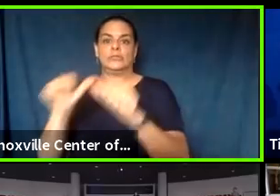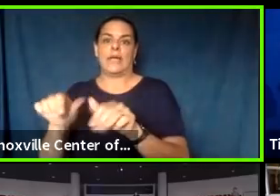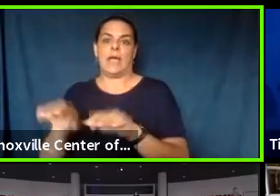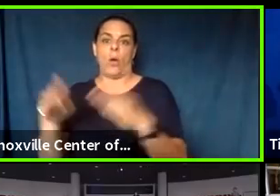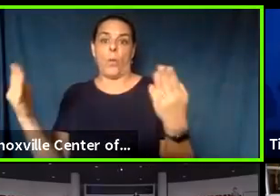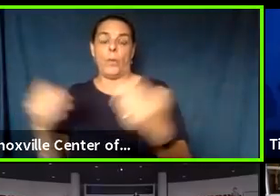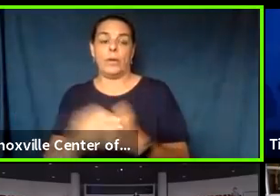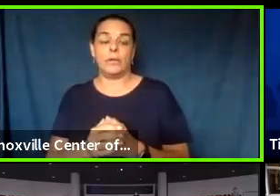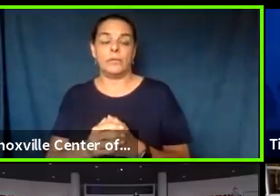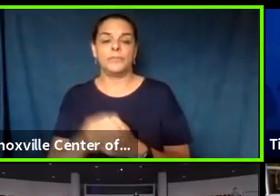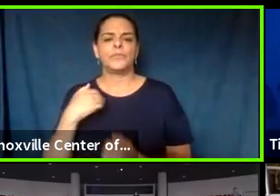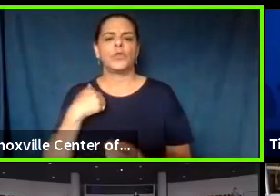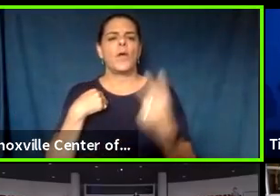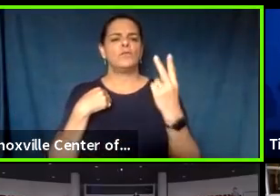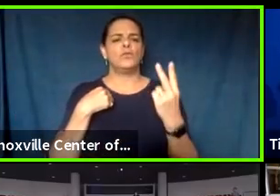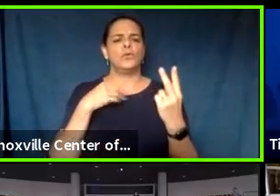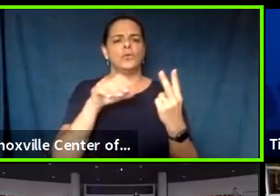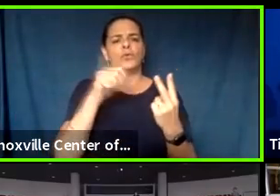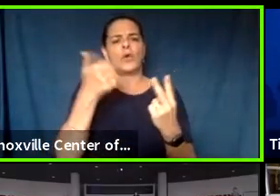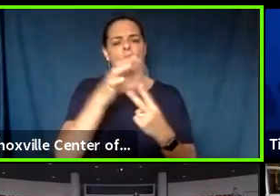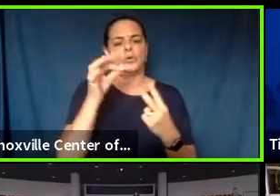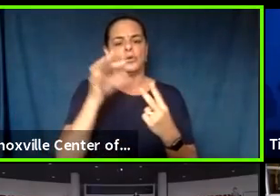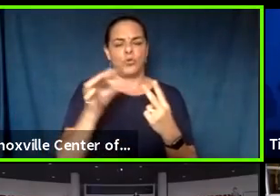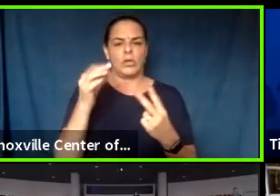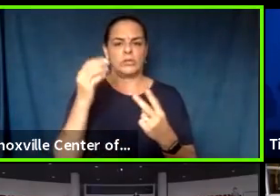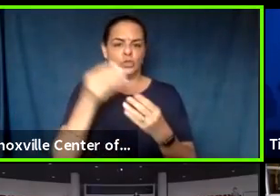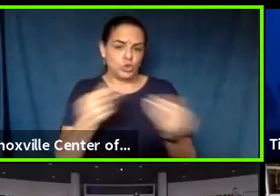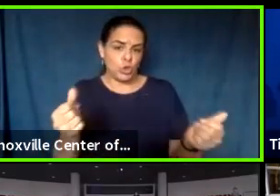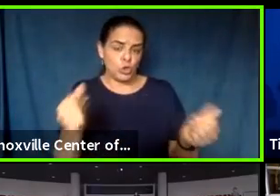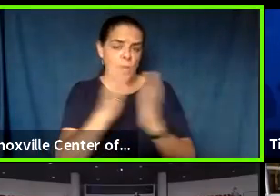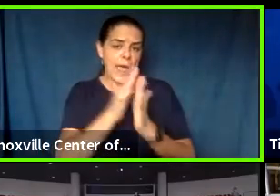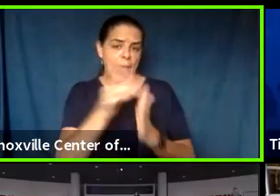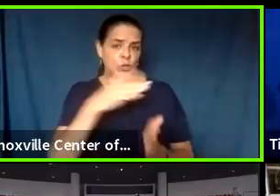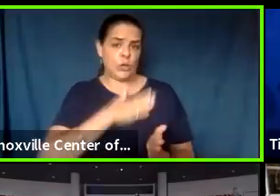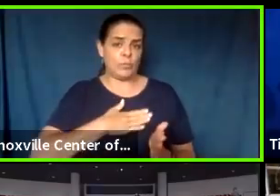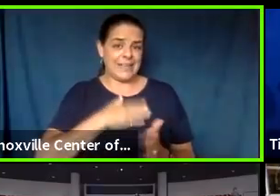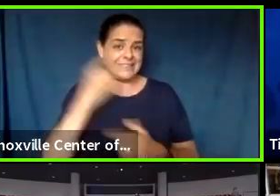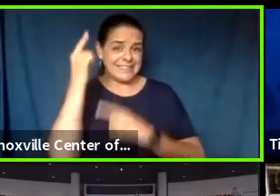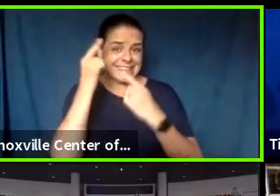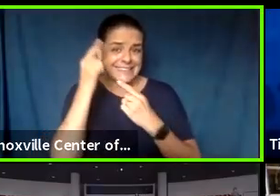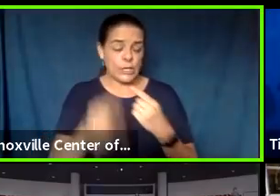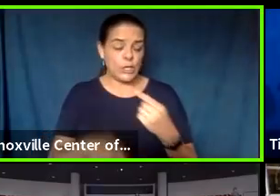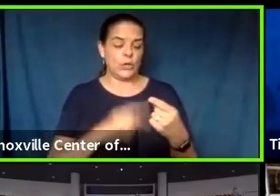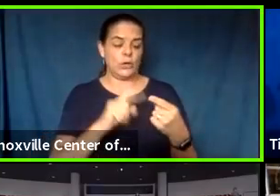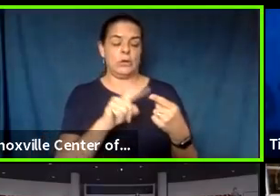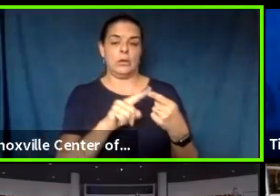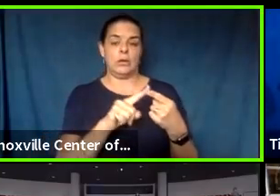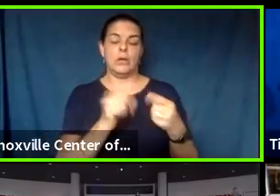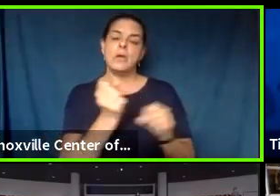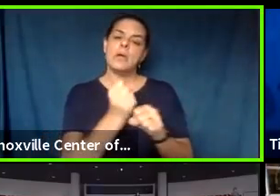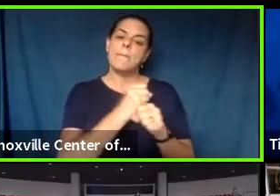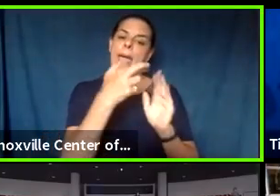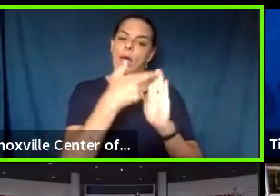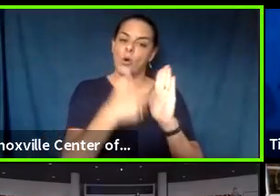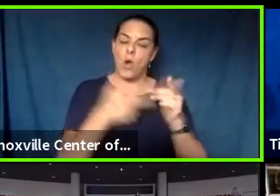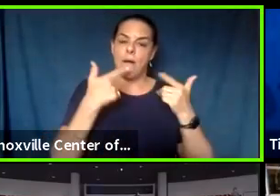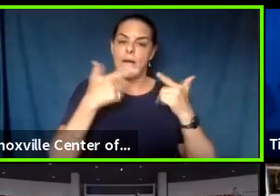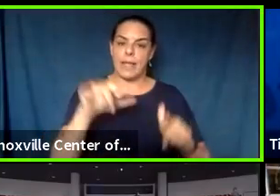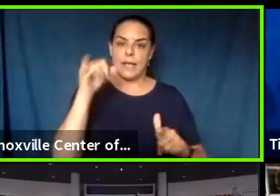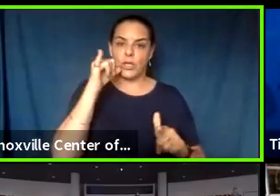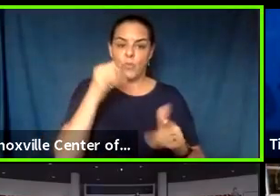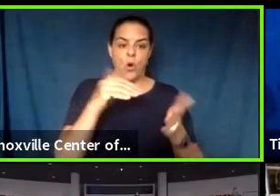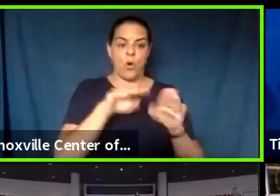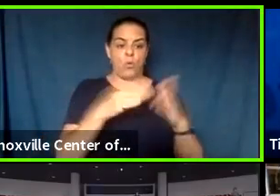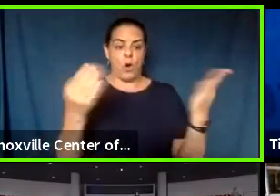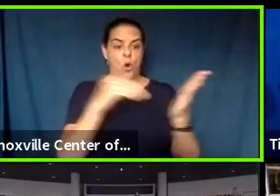We have two alternative solutions we ask you to please consider. Plan A, create a ruling that allows bars to reopen that have a